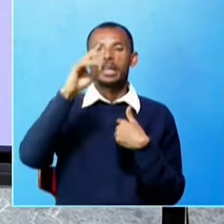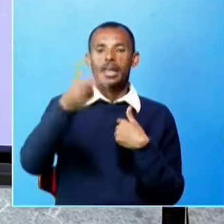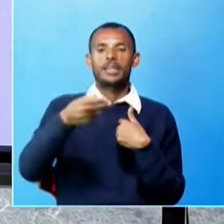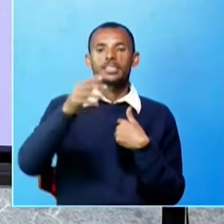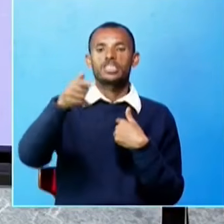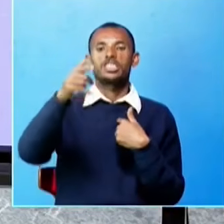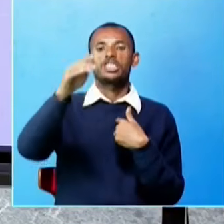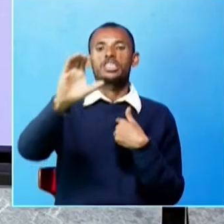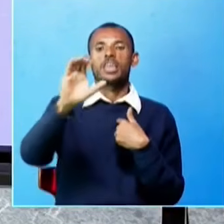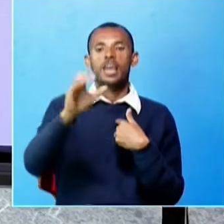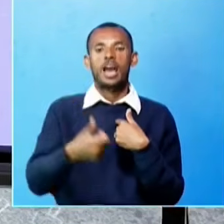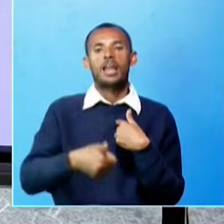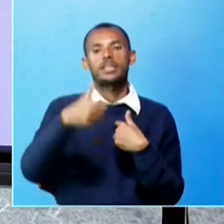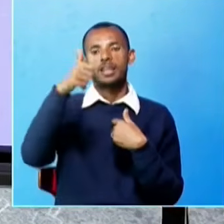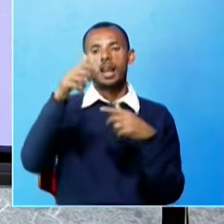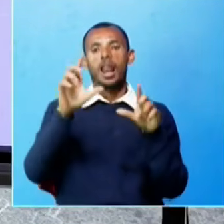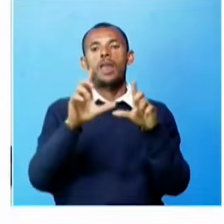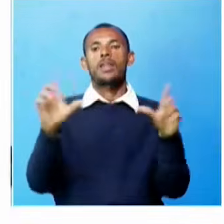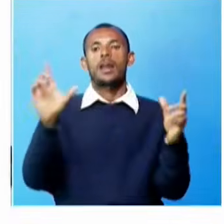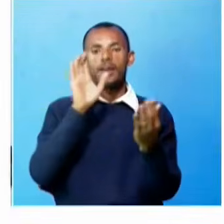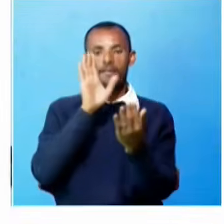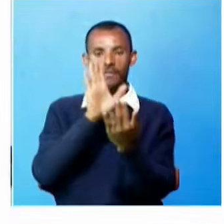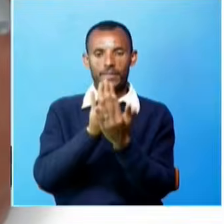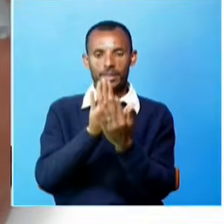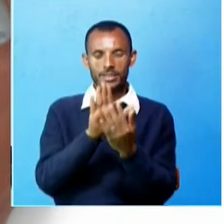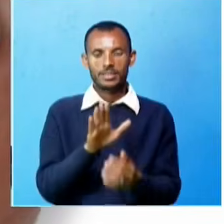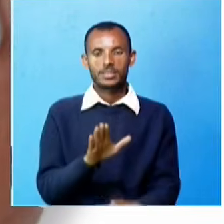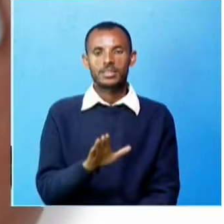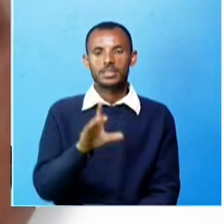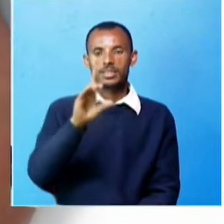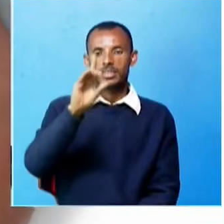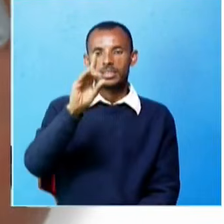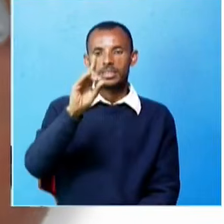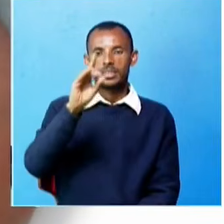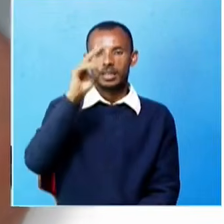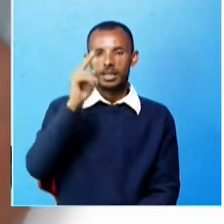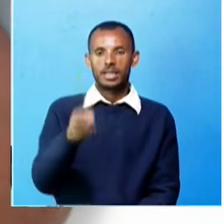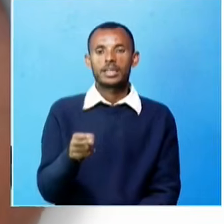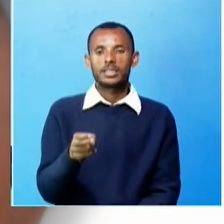C, another lateral face, D, H,